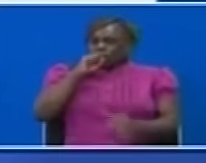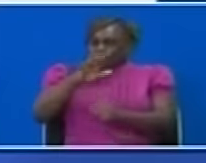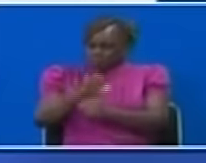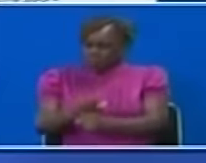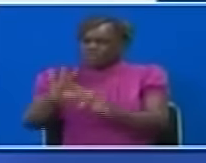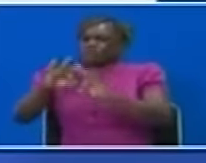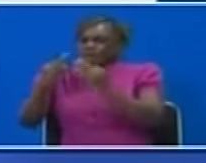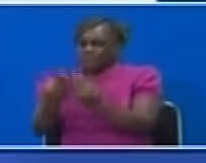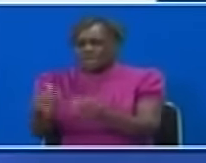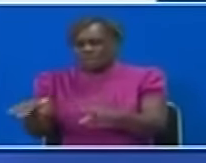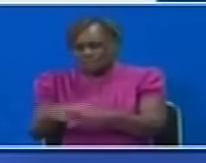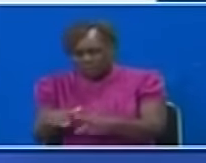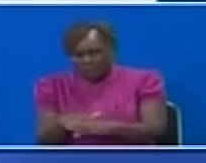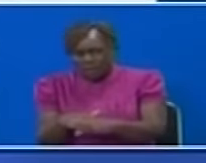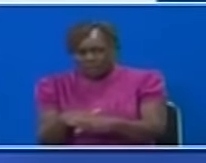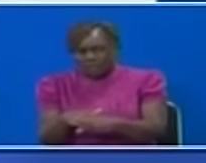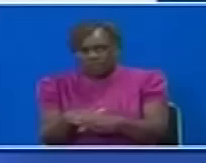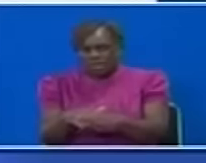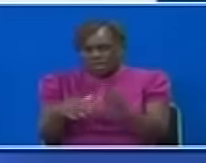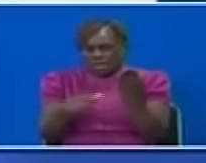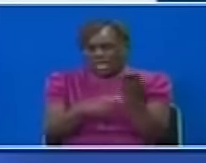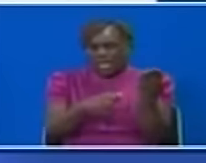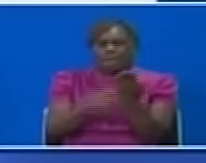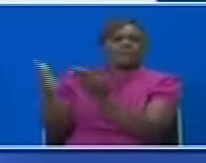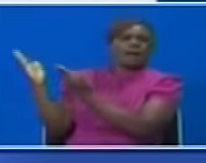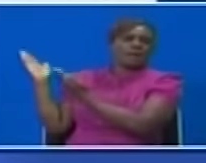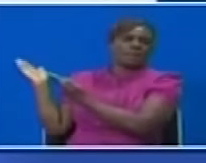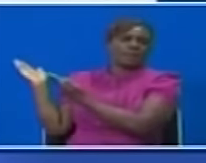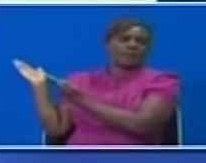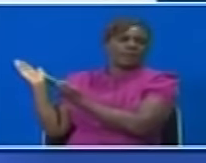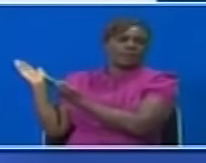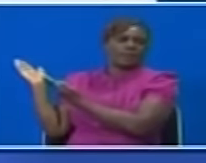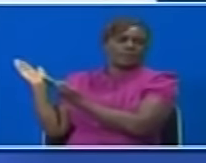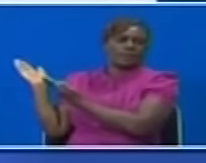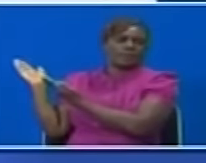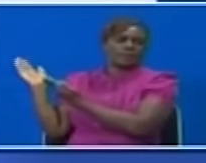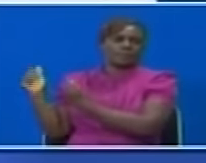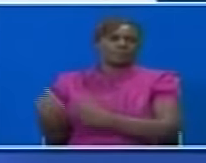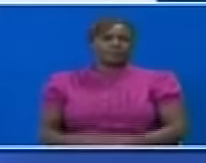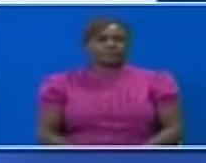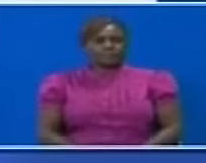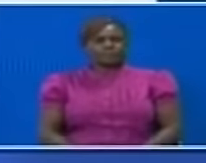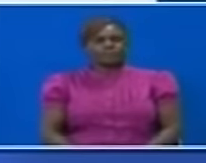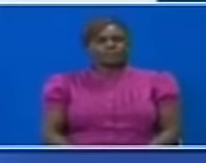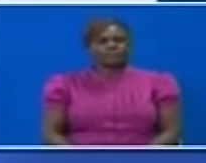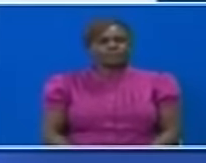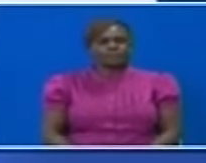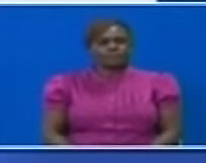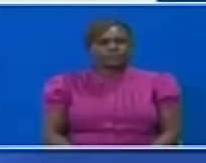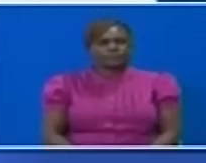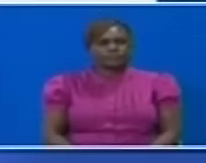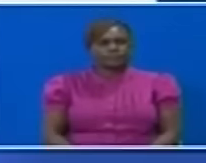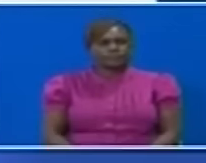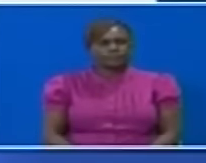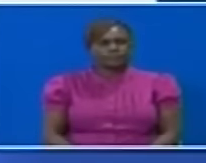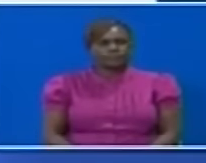of Chief Inspector Vitalis Ochido, GSU Recce Squad Officer Dennis Mumanyi, Corporals Wilson Karani, Katana